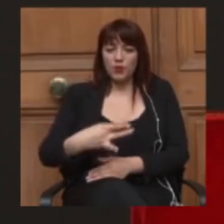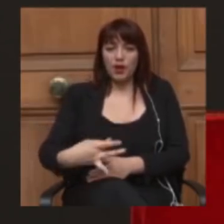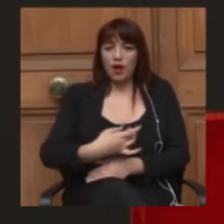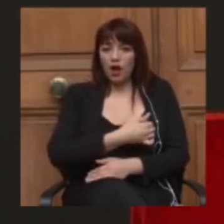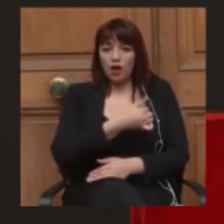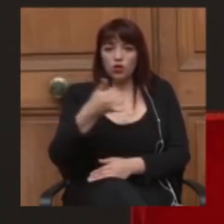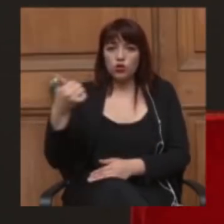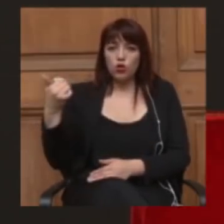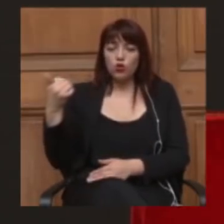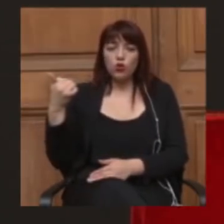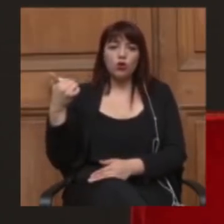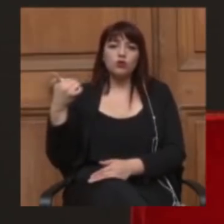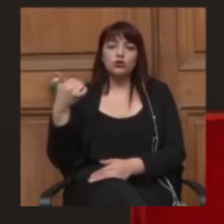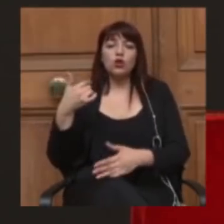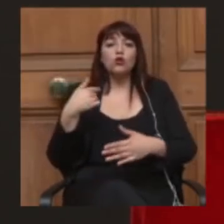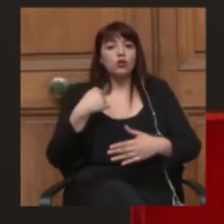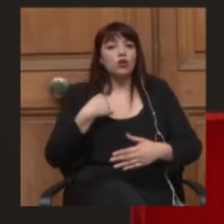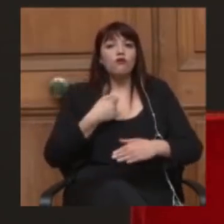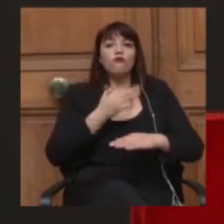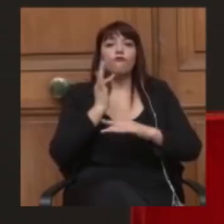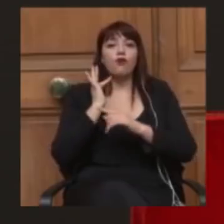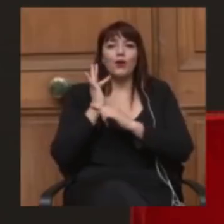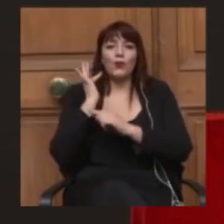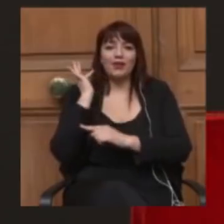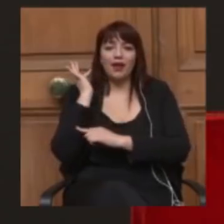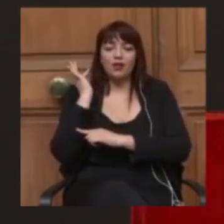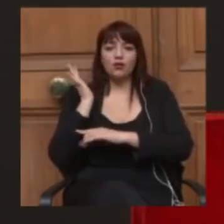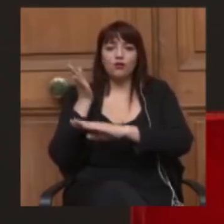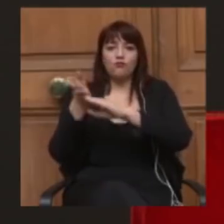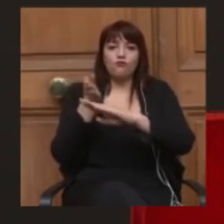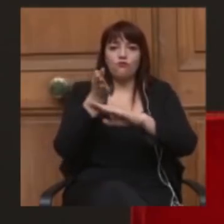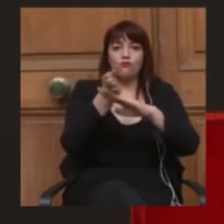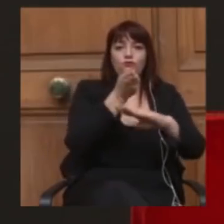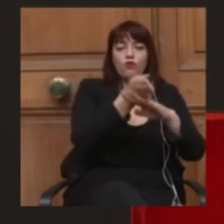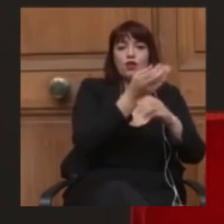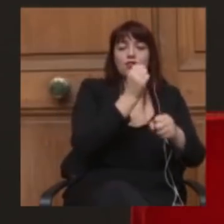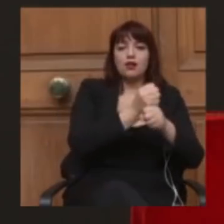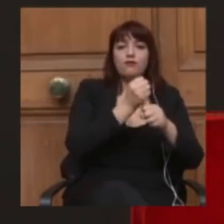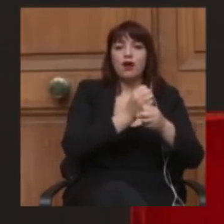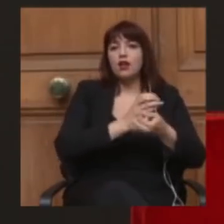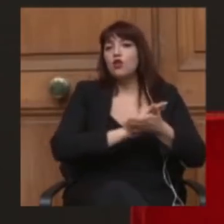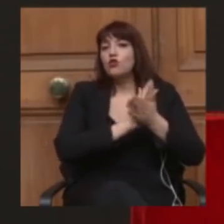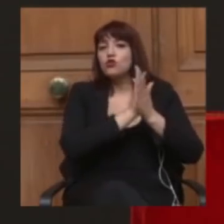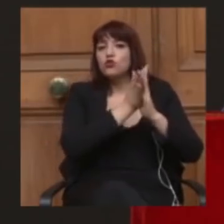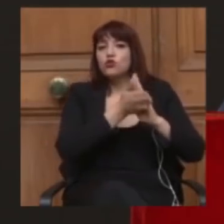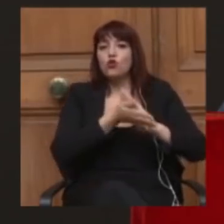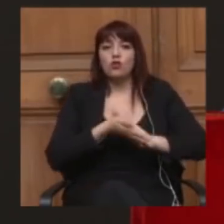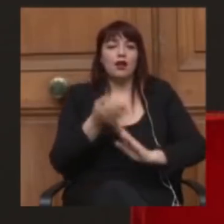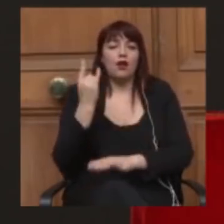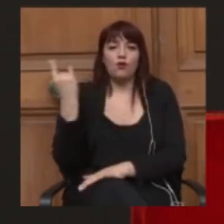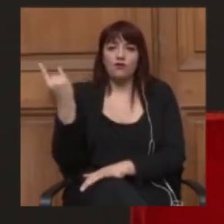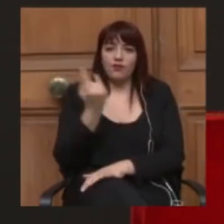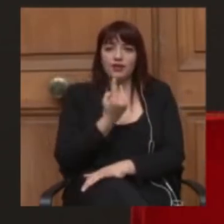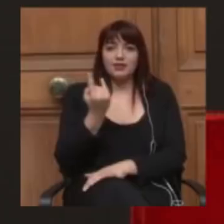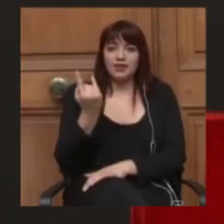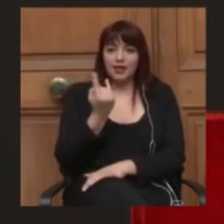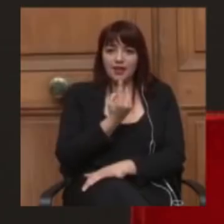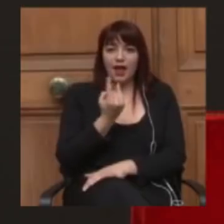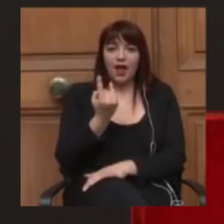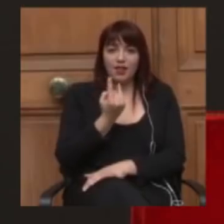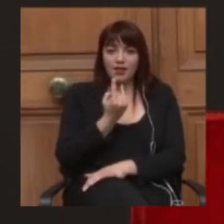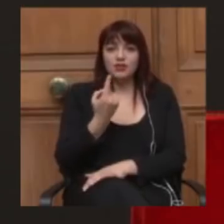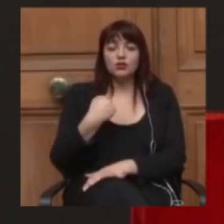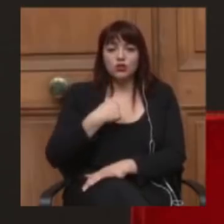work, the ones that should have a central place in all universities. Those of us who work in the